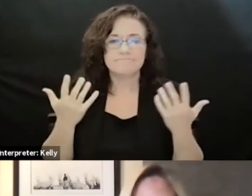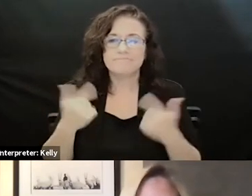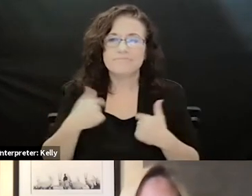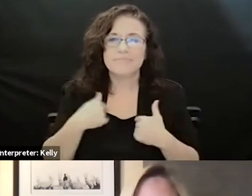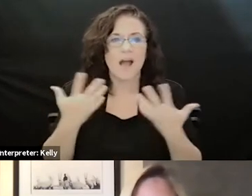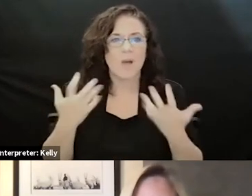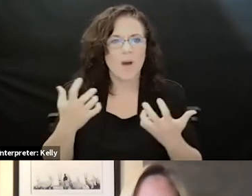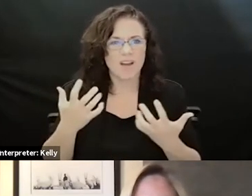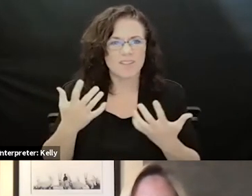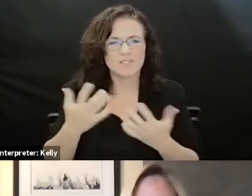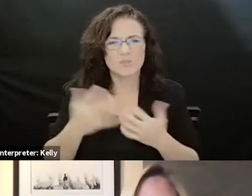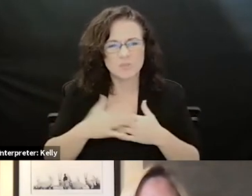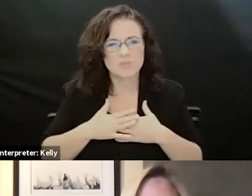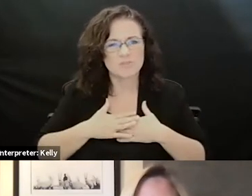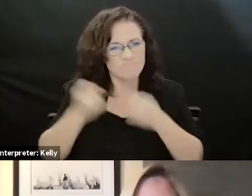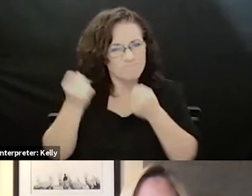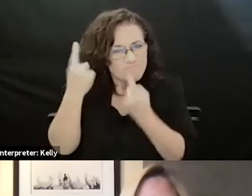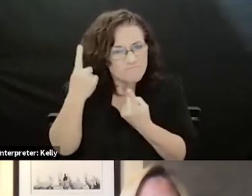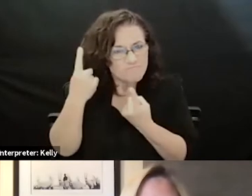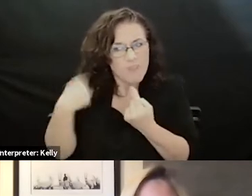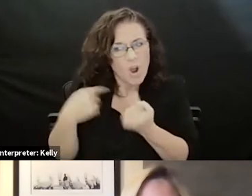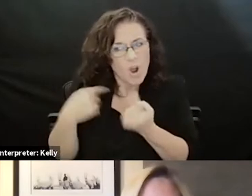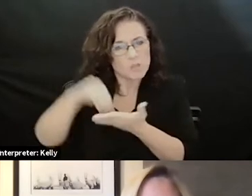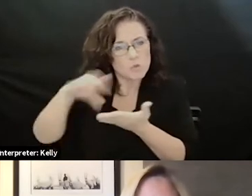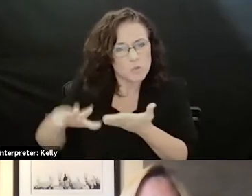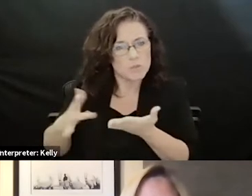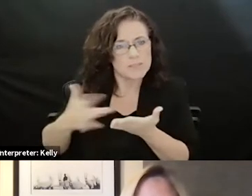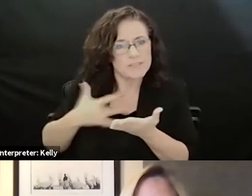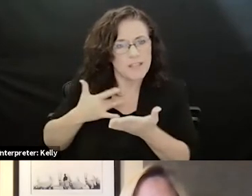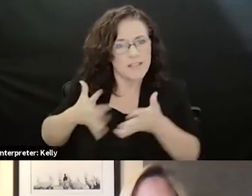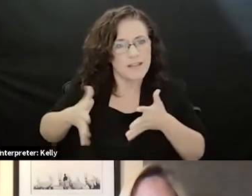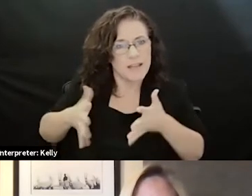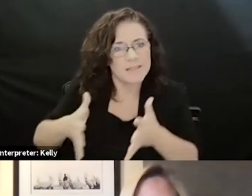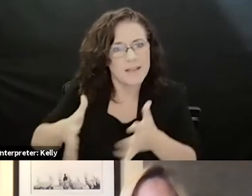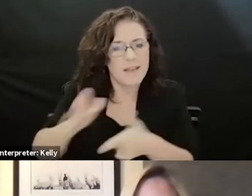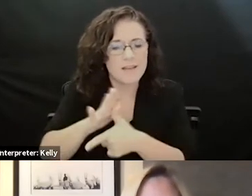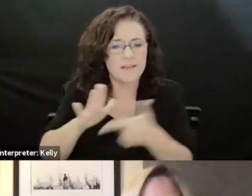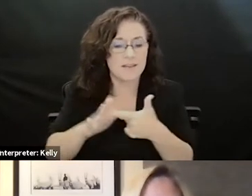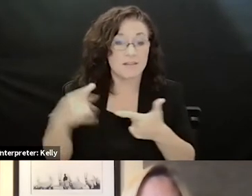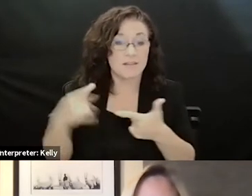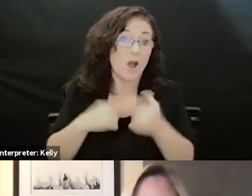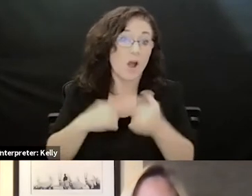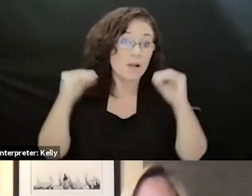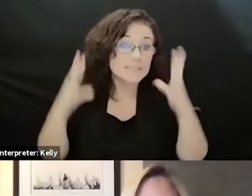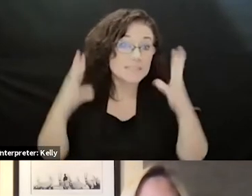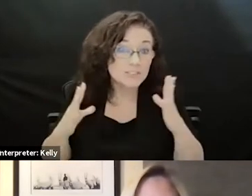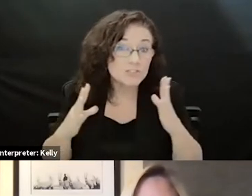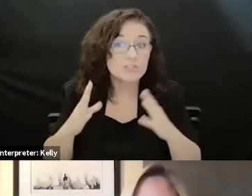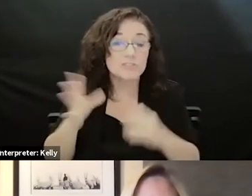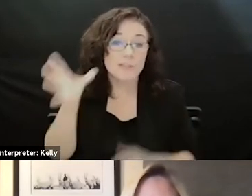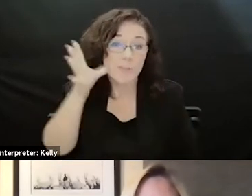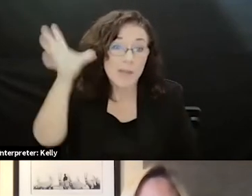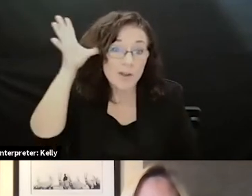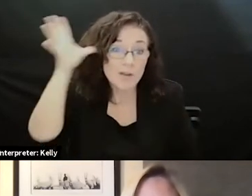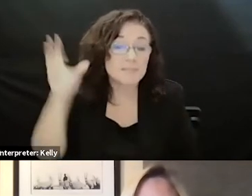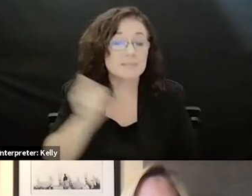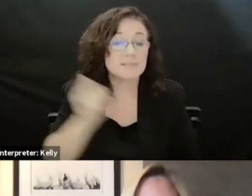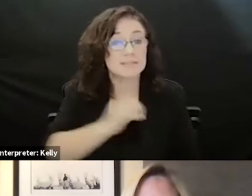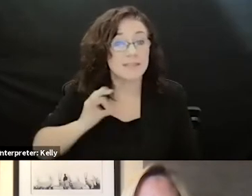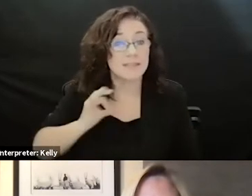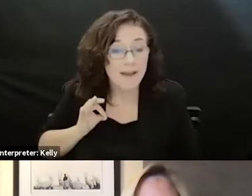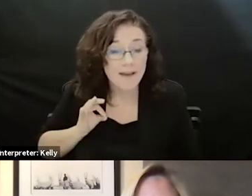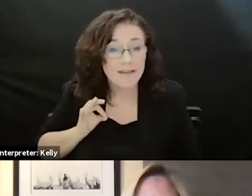our students are feeling that our parents are dealing with and our teachers of course and our staff but it feels as though